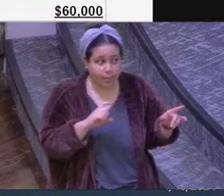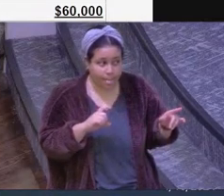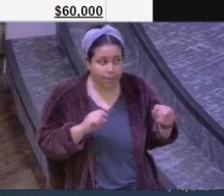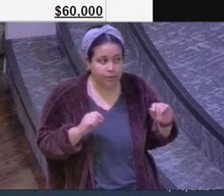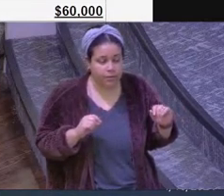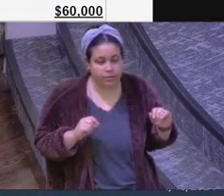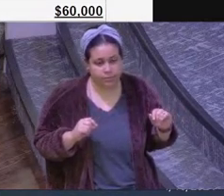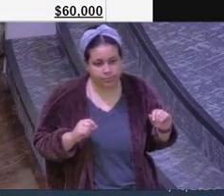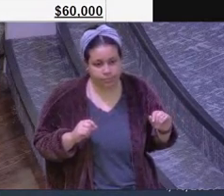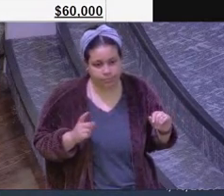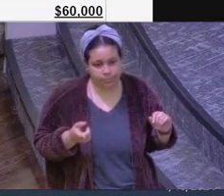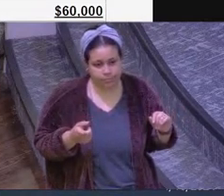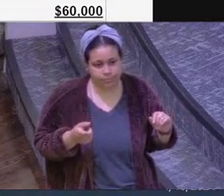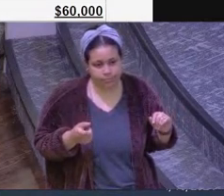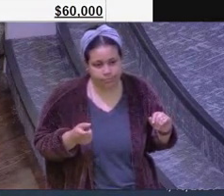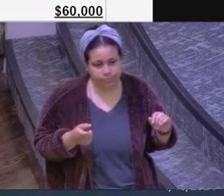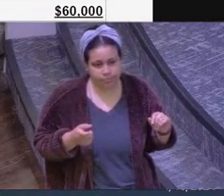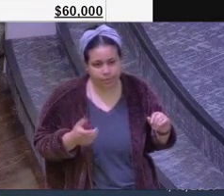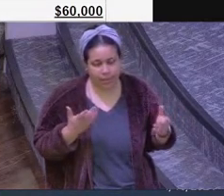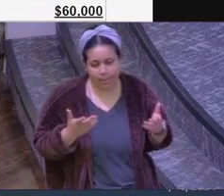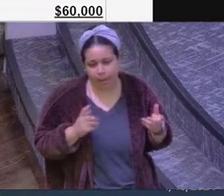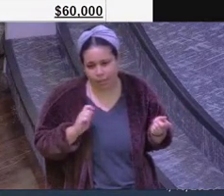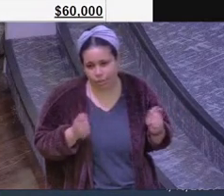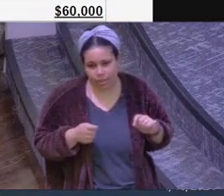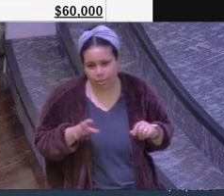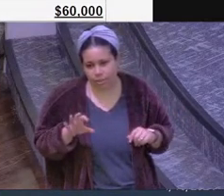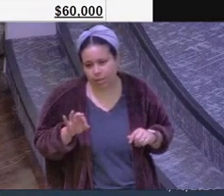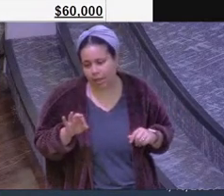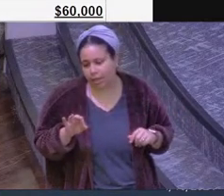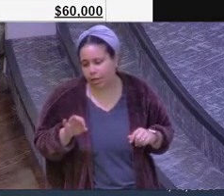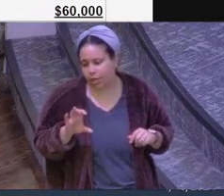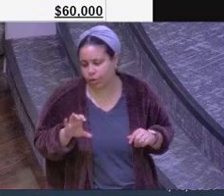kind of where I put it for now, the